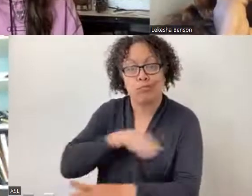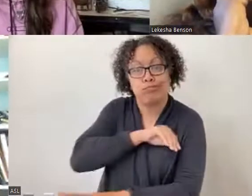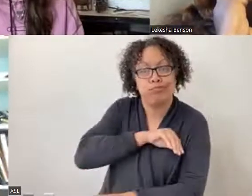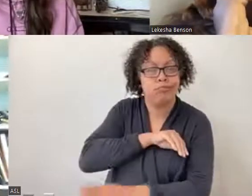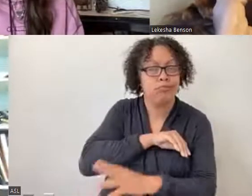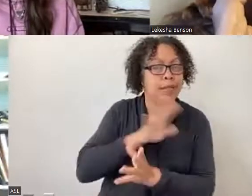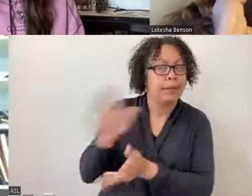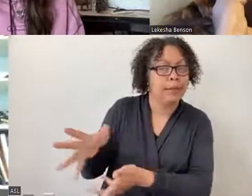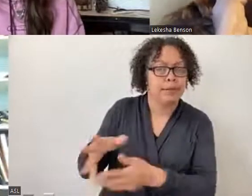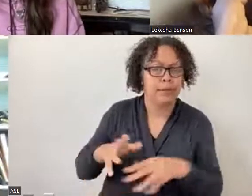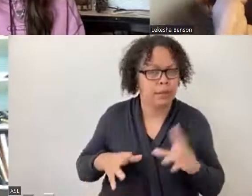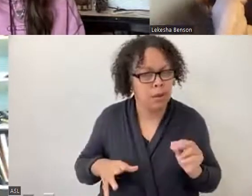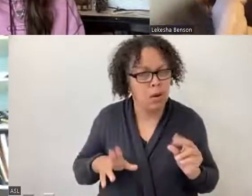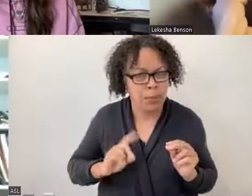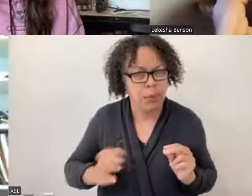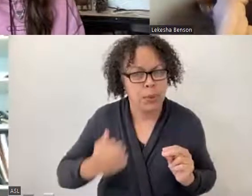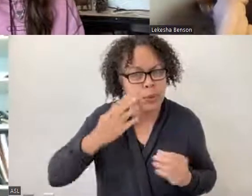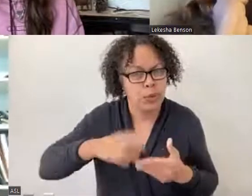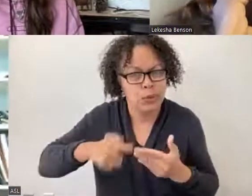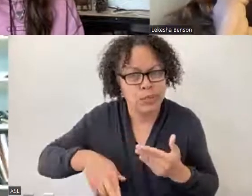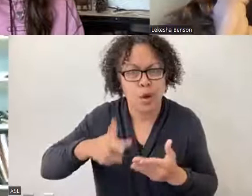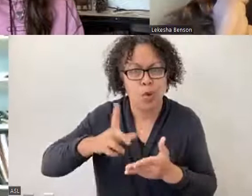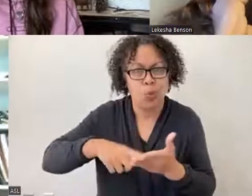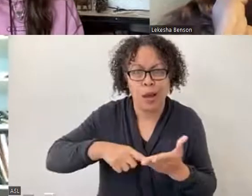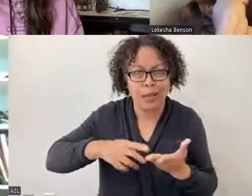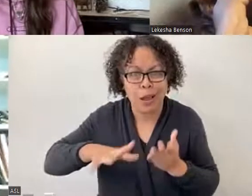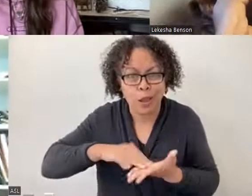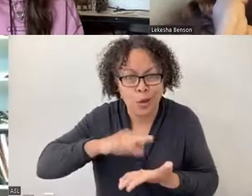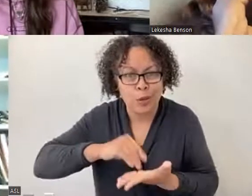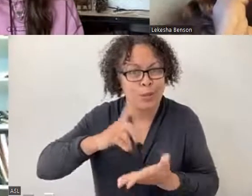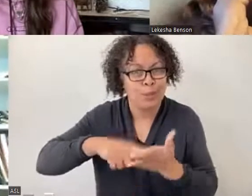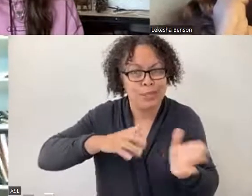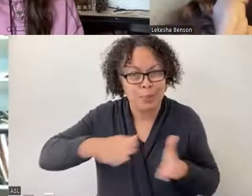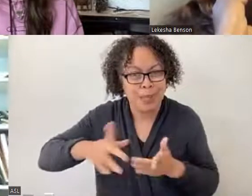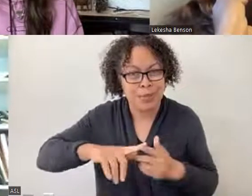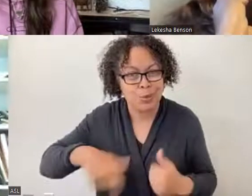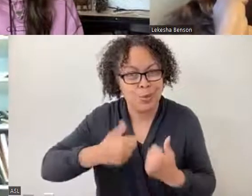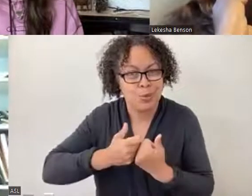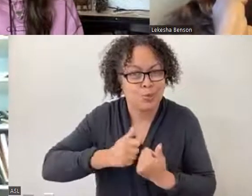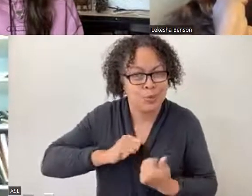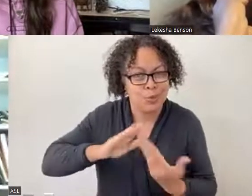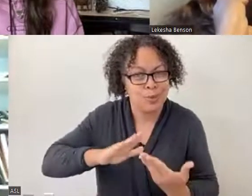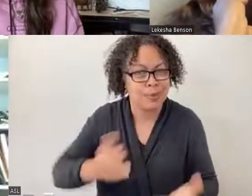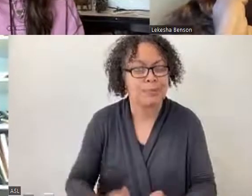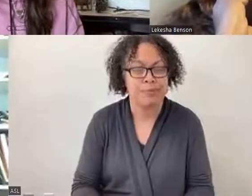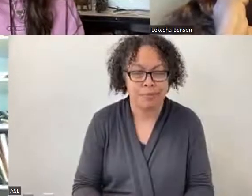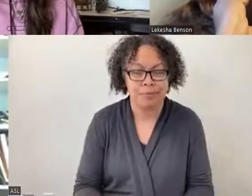folks want to know what the outcomes are and what the plan is to actually work to address some of those challenges. I'd like to invite others to also chime in on this